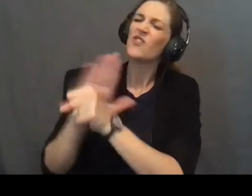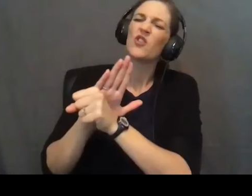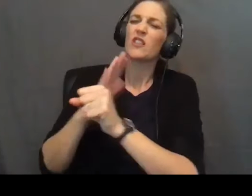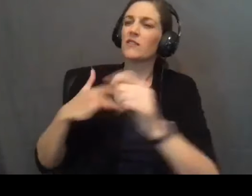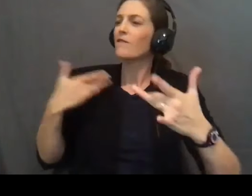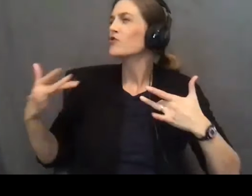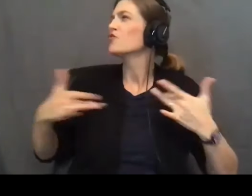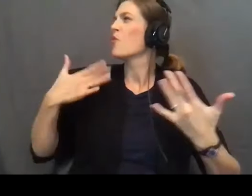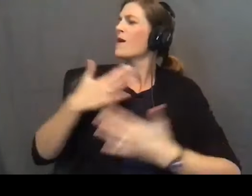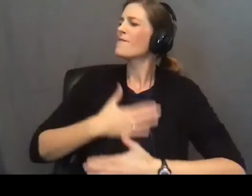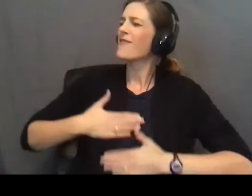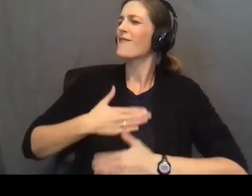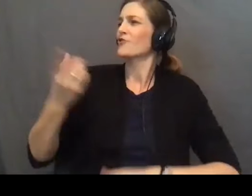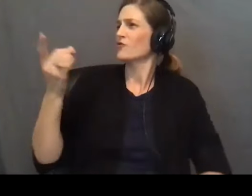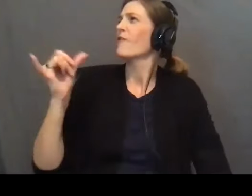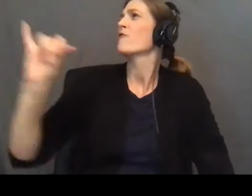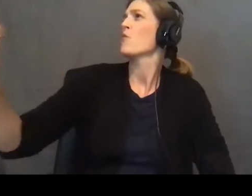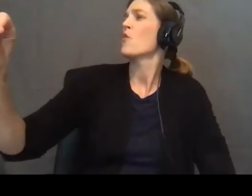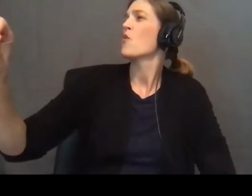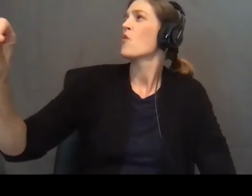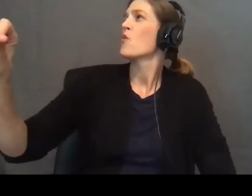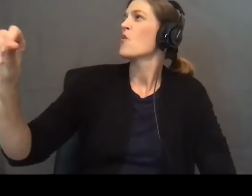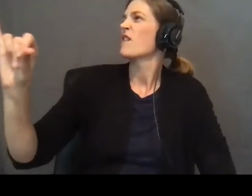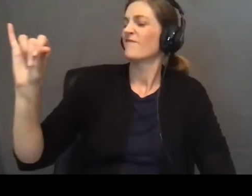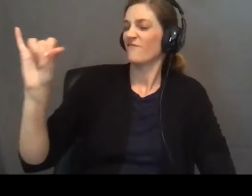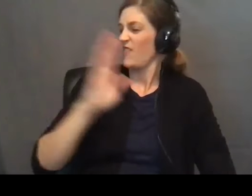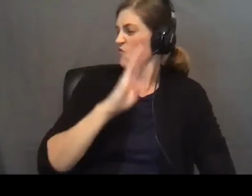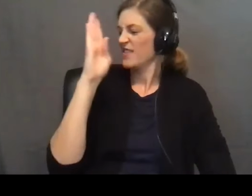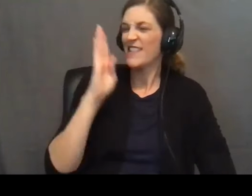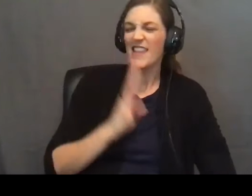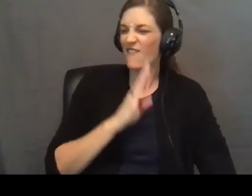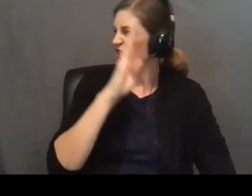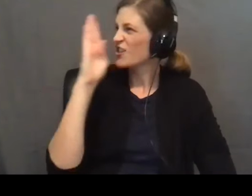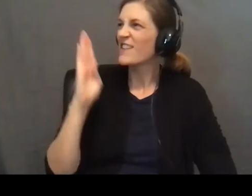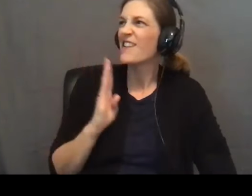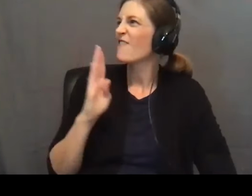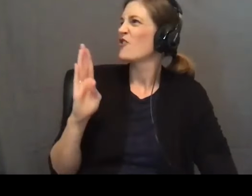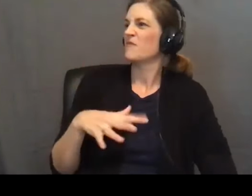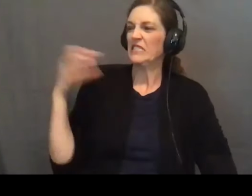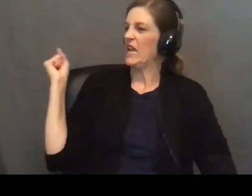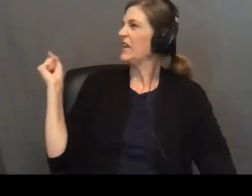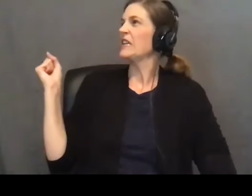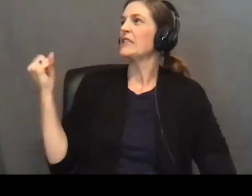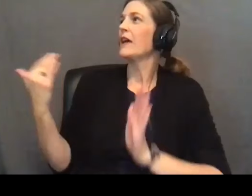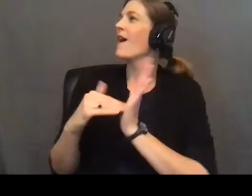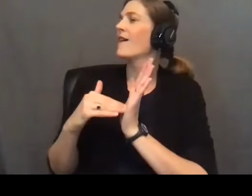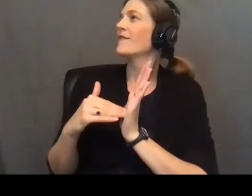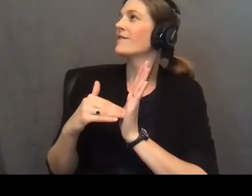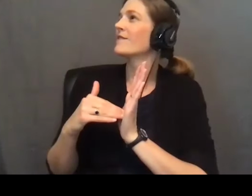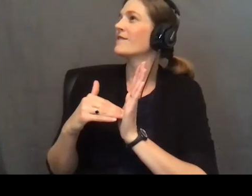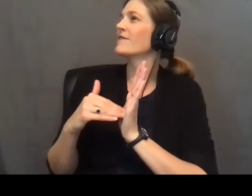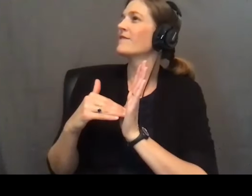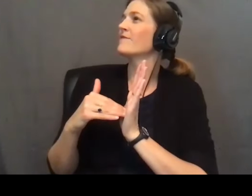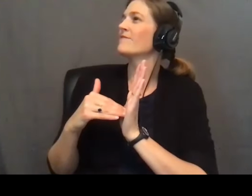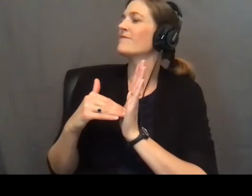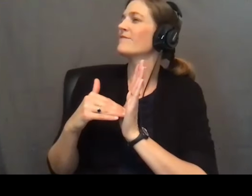And pleasures Forevermore Reside That can never Ever Be taken away Again May that